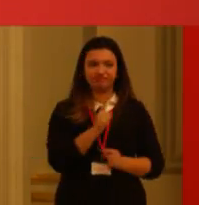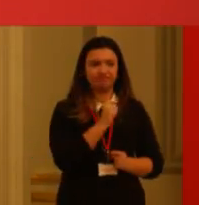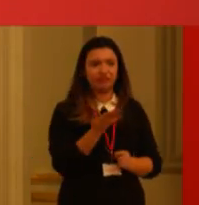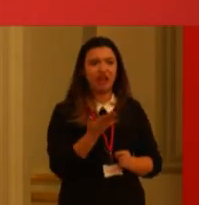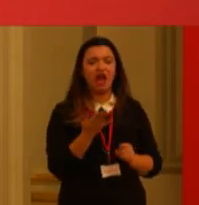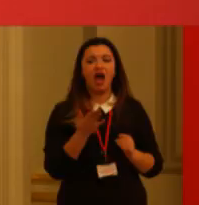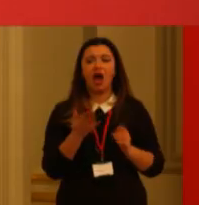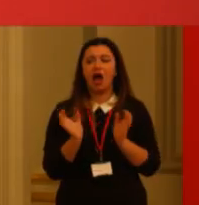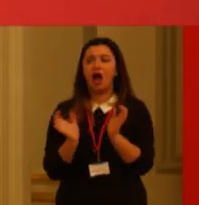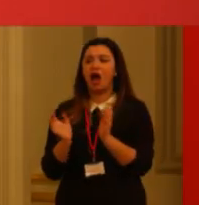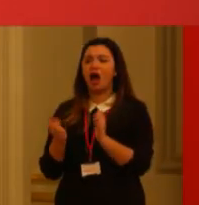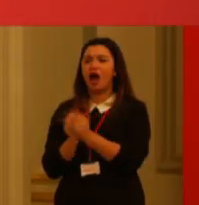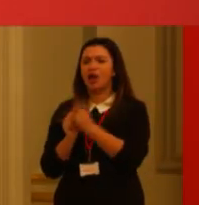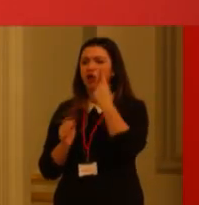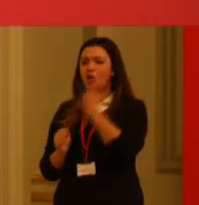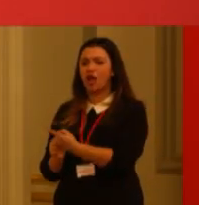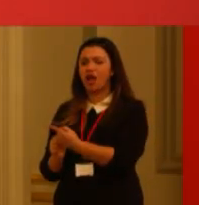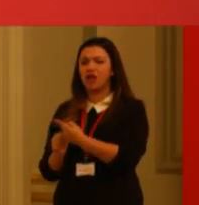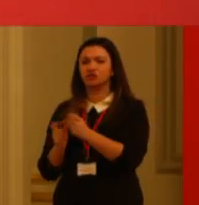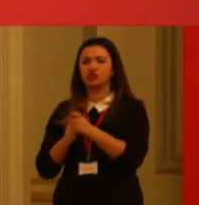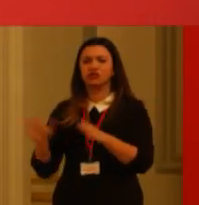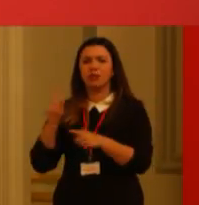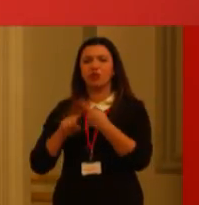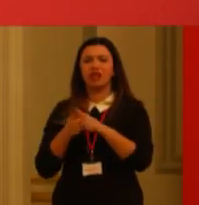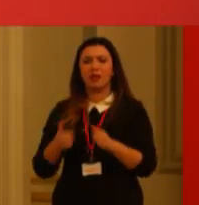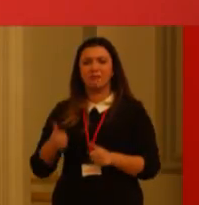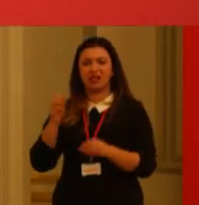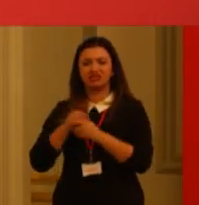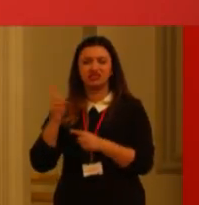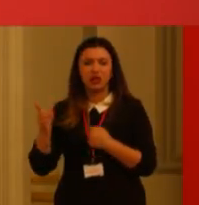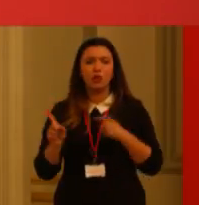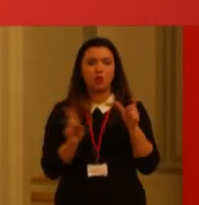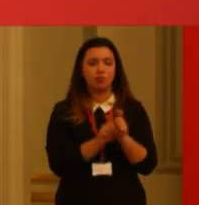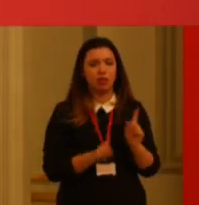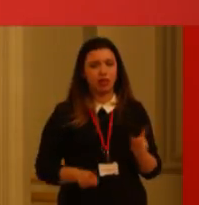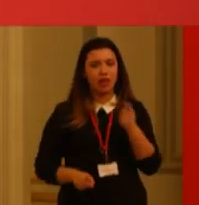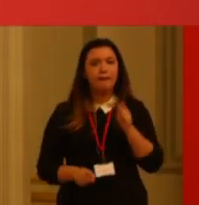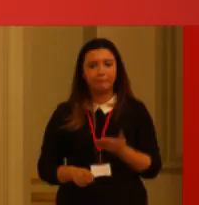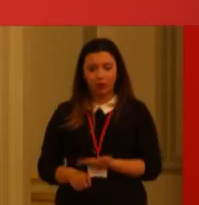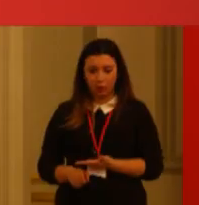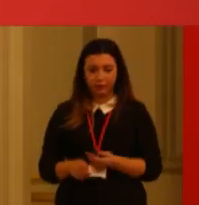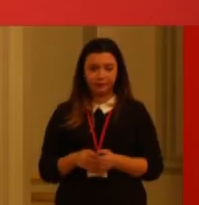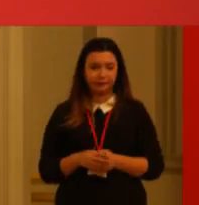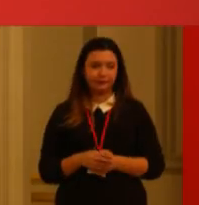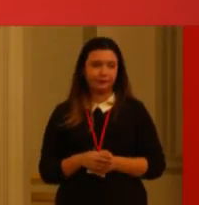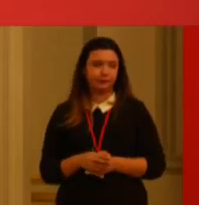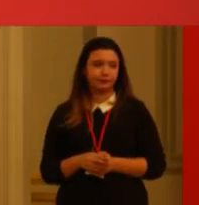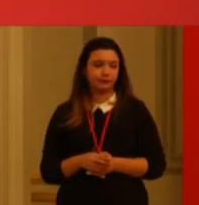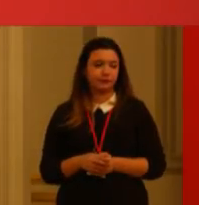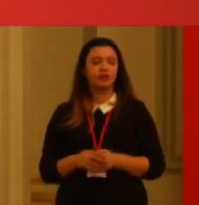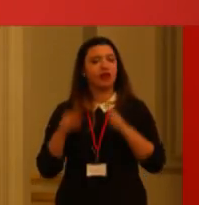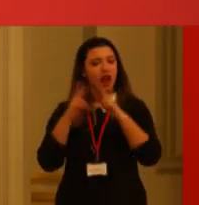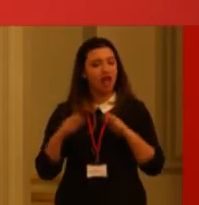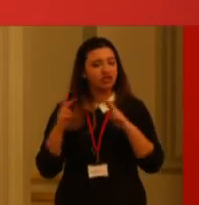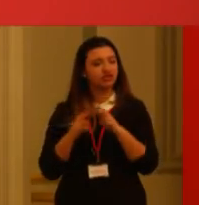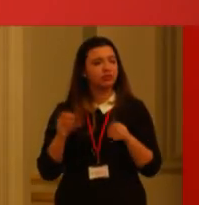that to their workplace, saying that I'm married and my husband does not permit me to work, and that's given as a right. So they do not have the